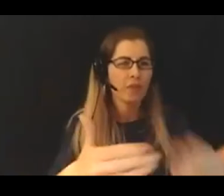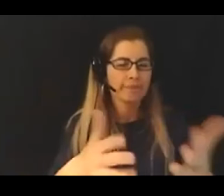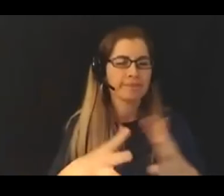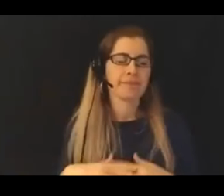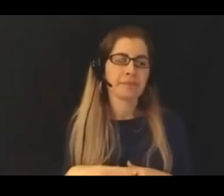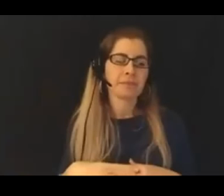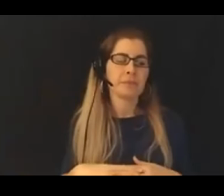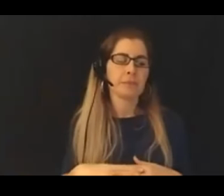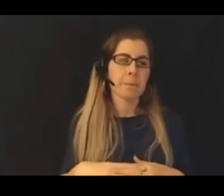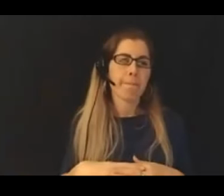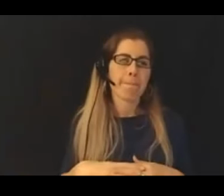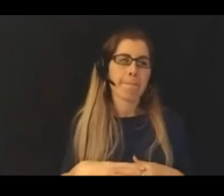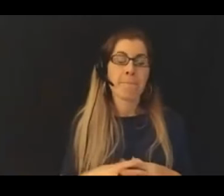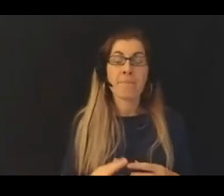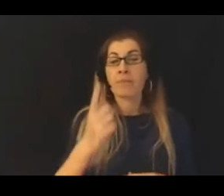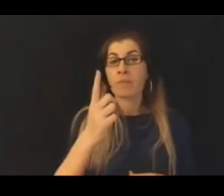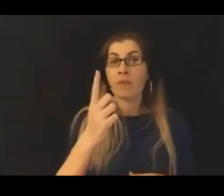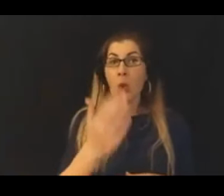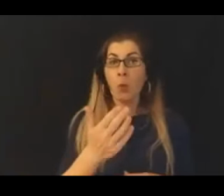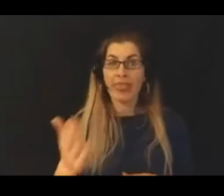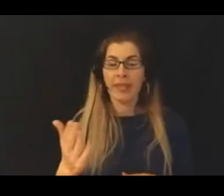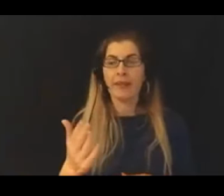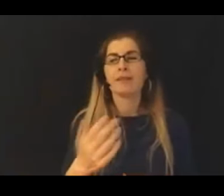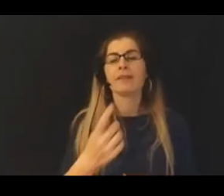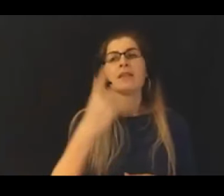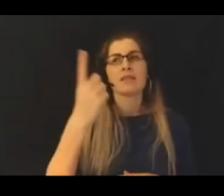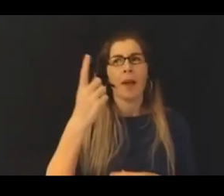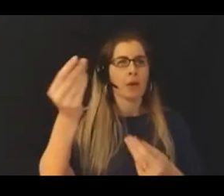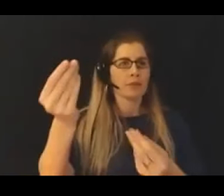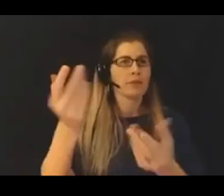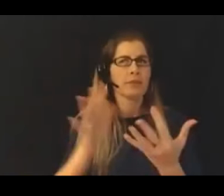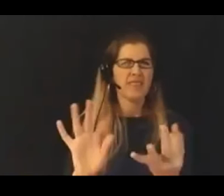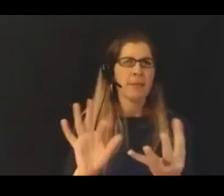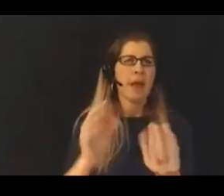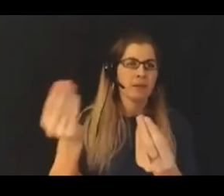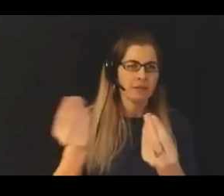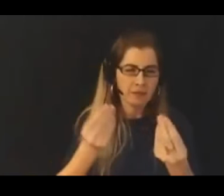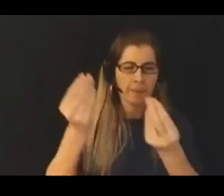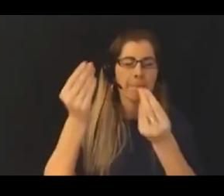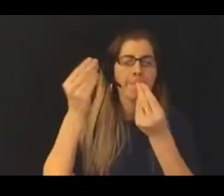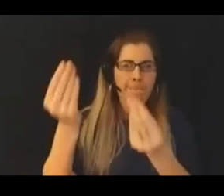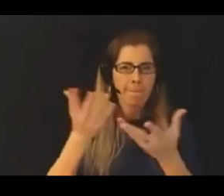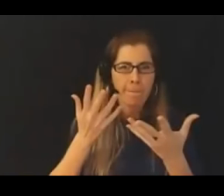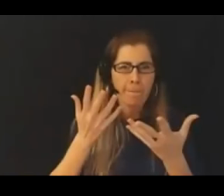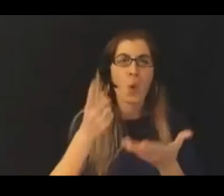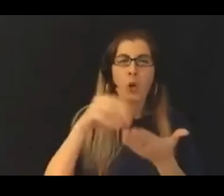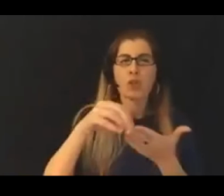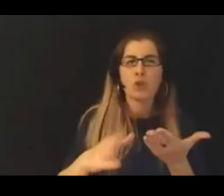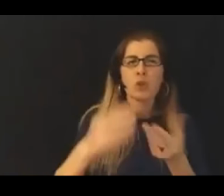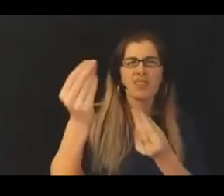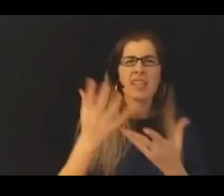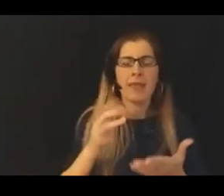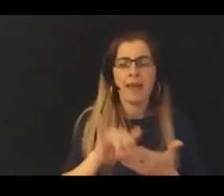that was suggested to us and that we kind of took into consideration that one of our students mentioned was